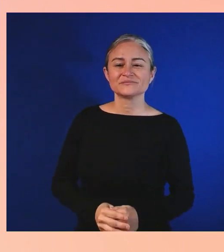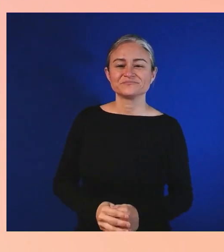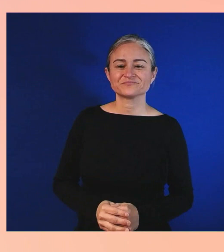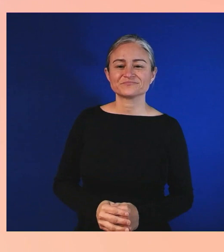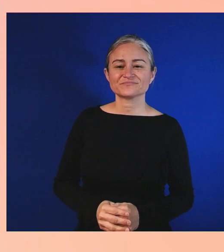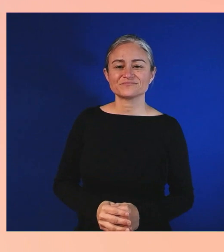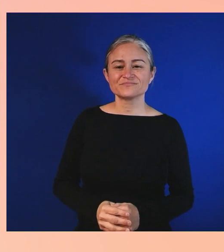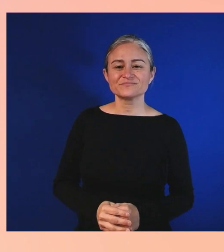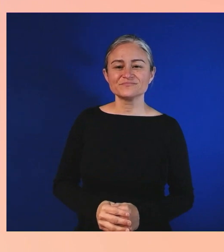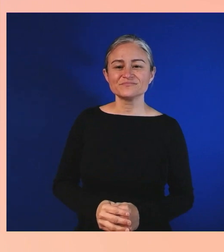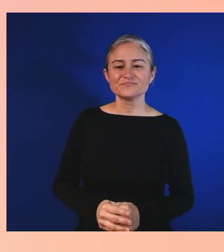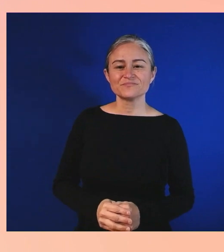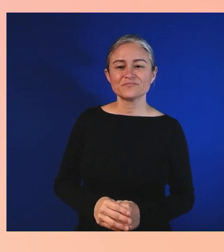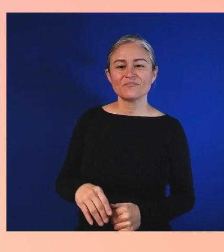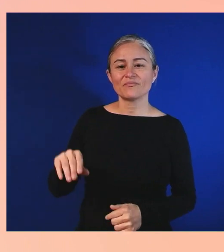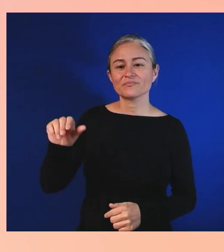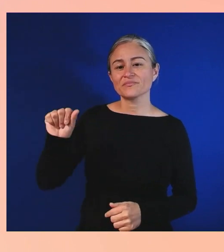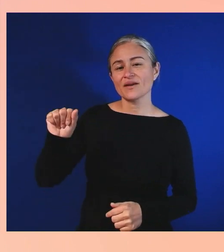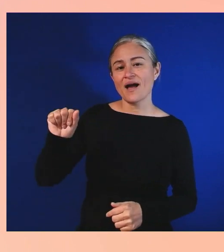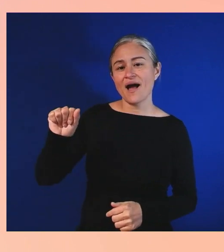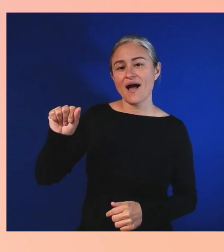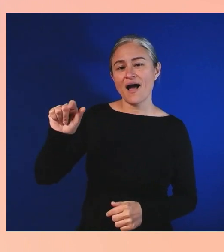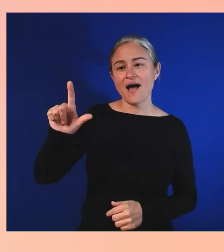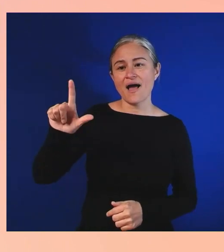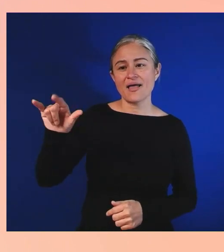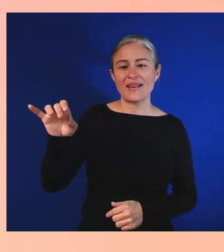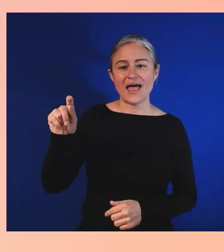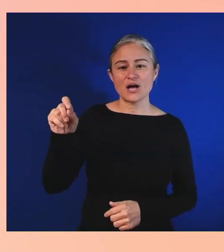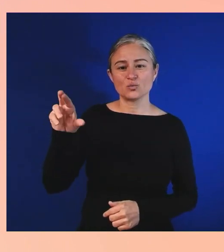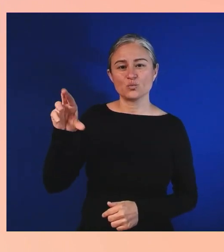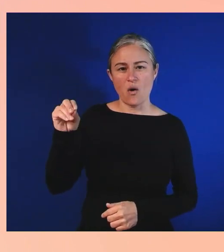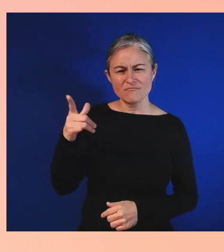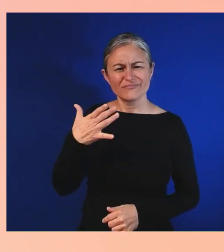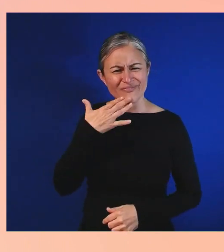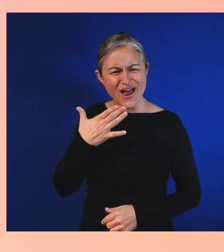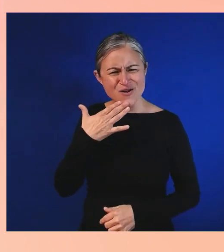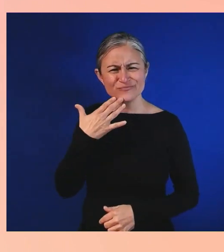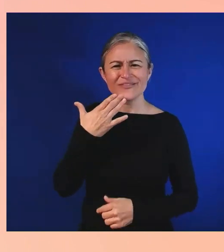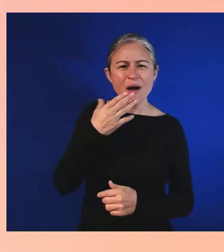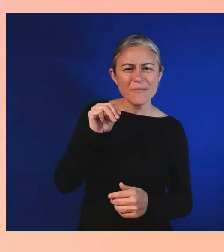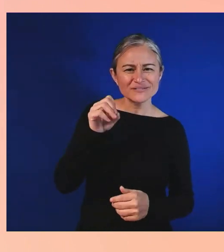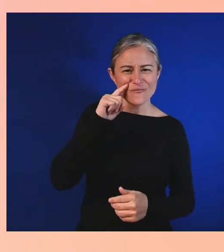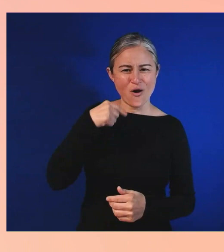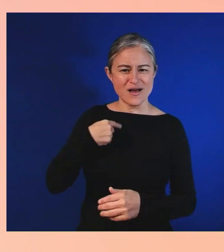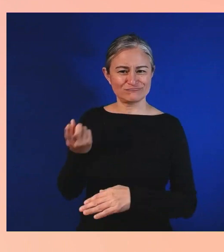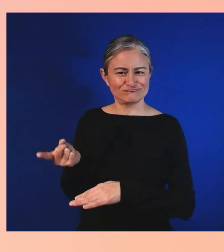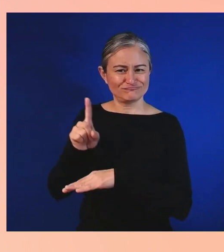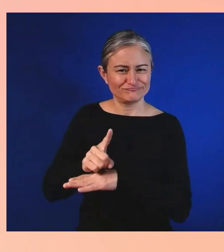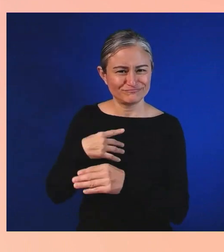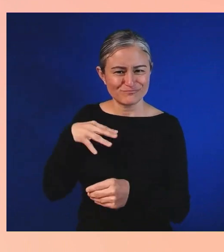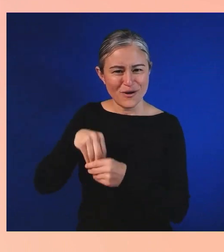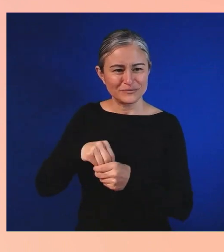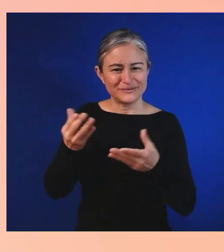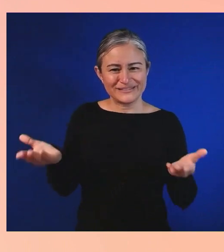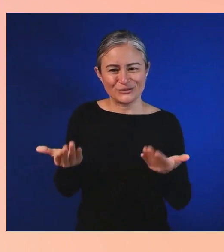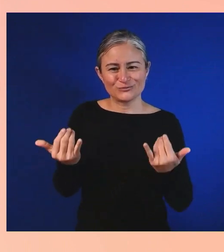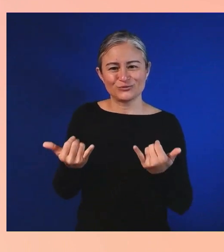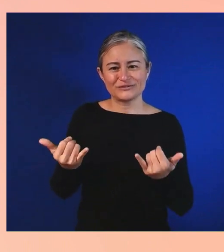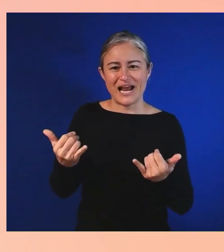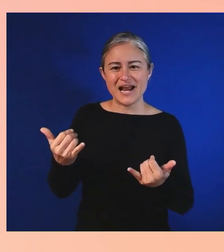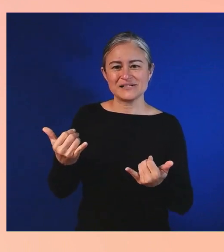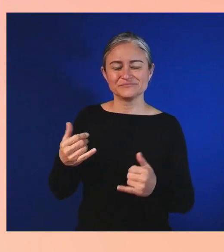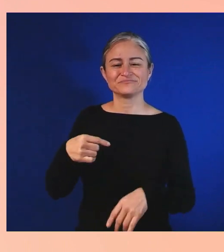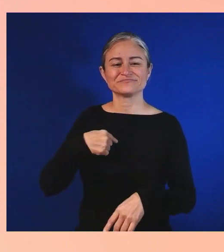to Microsoft for inviting us to participate in the Ability Summit. It's an honor to be here. My name is